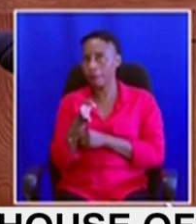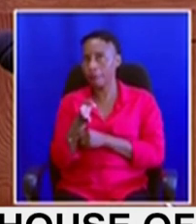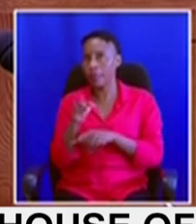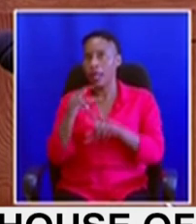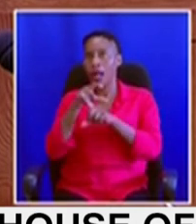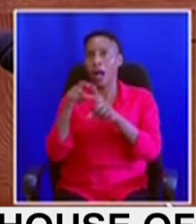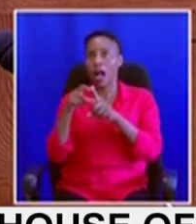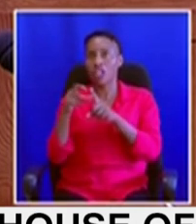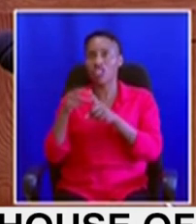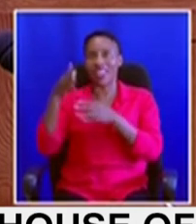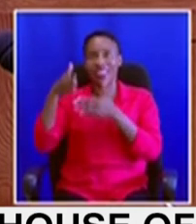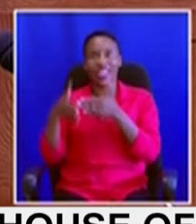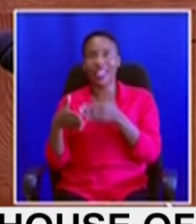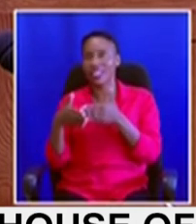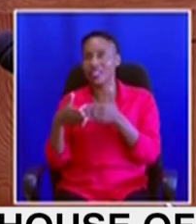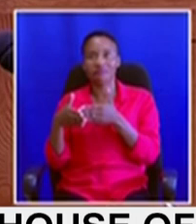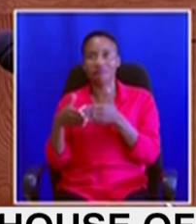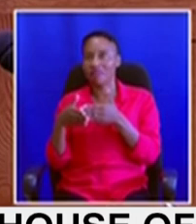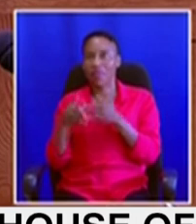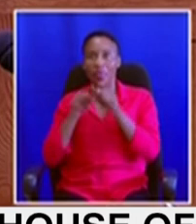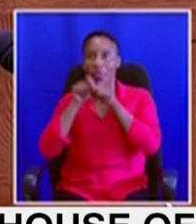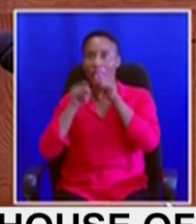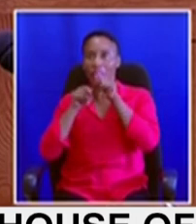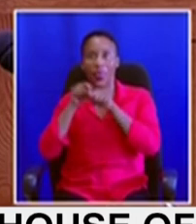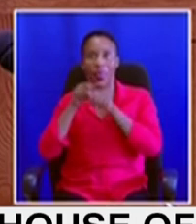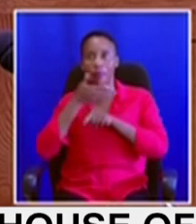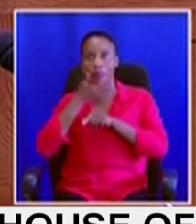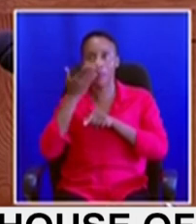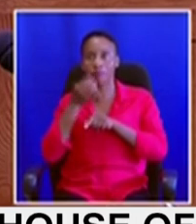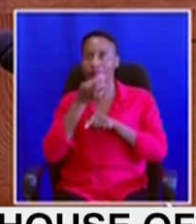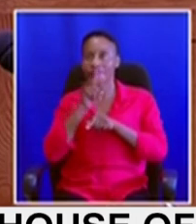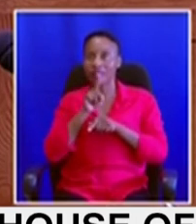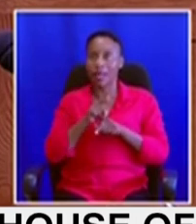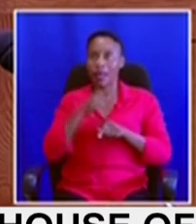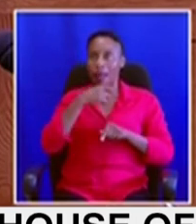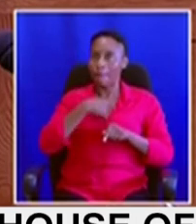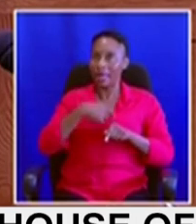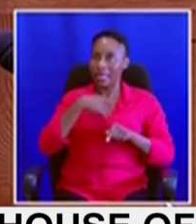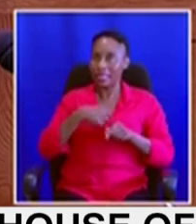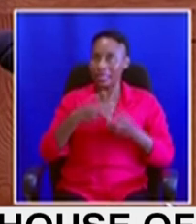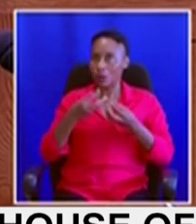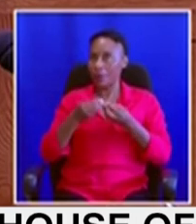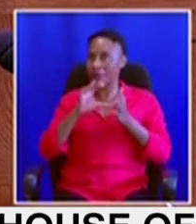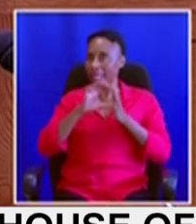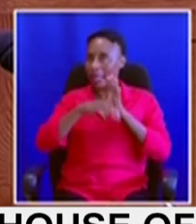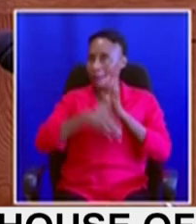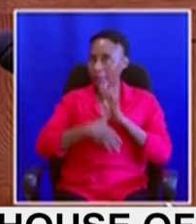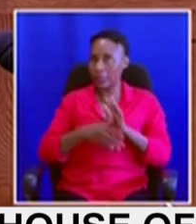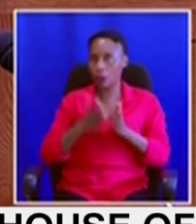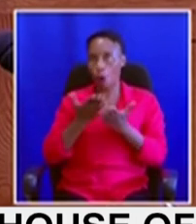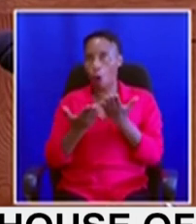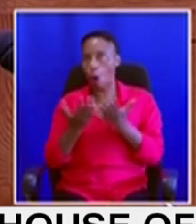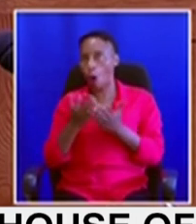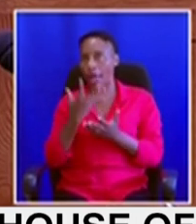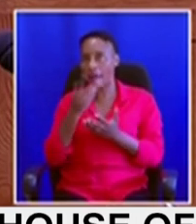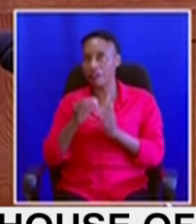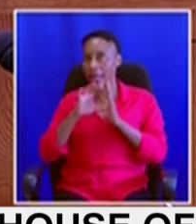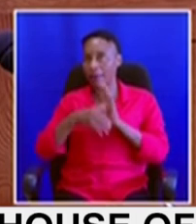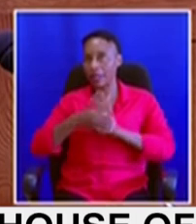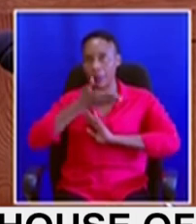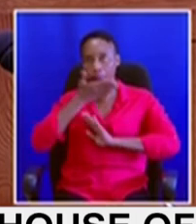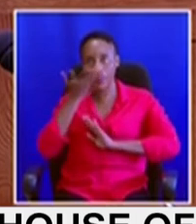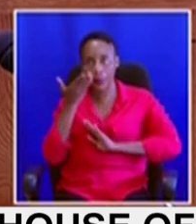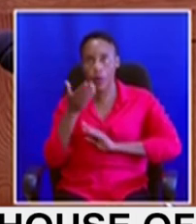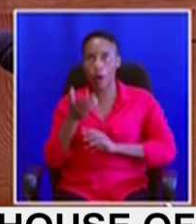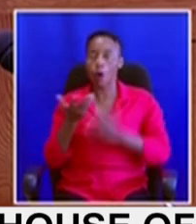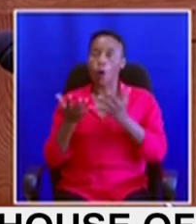culture in the end does not discriminate, whether you are a person with disability or not, whether you are a